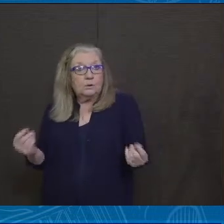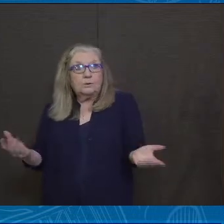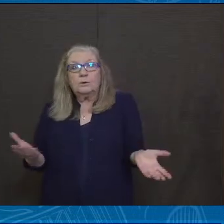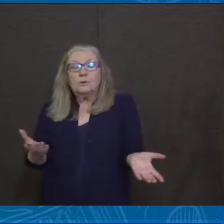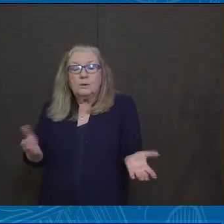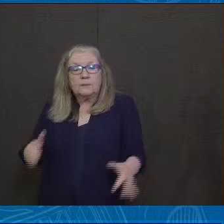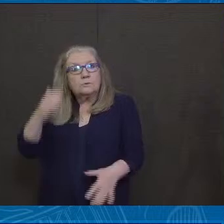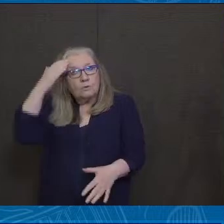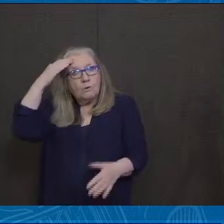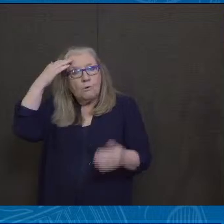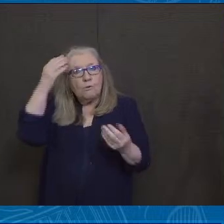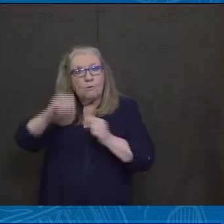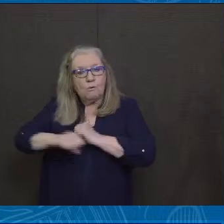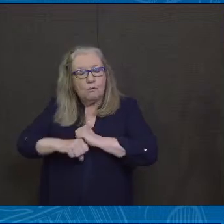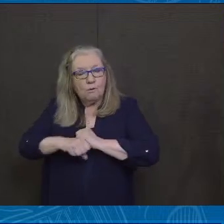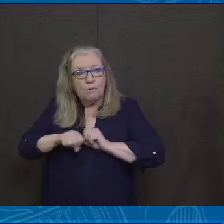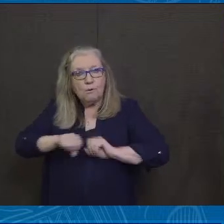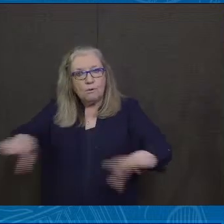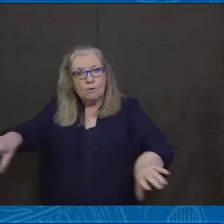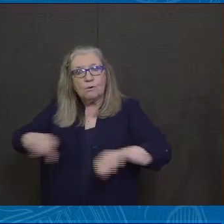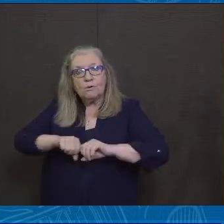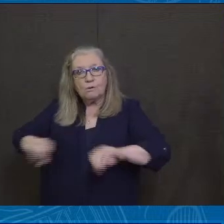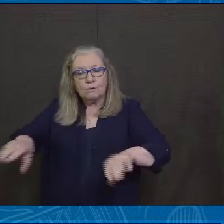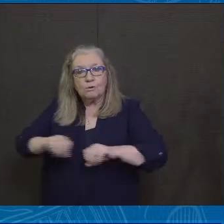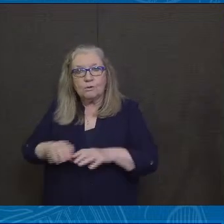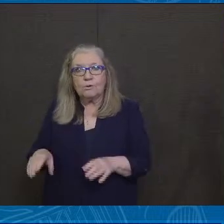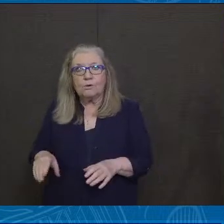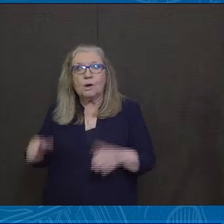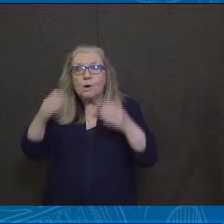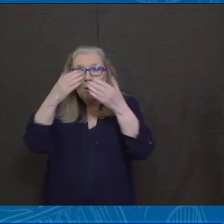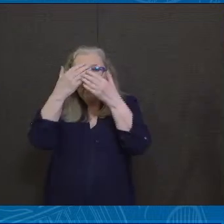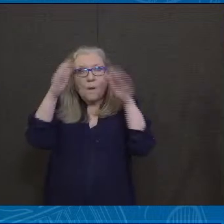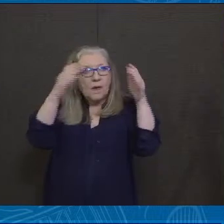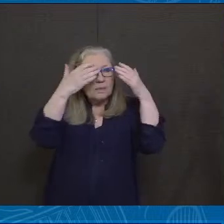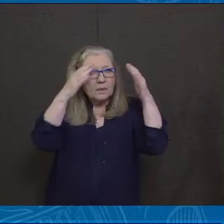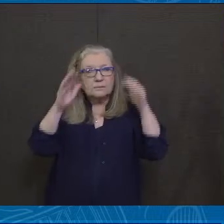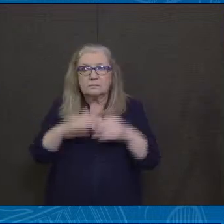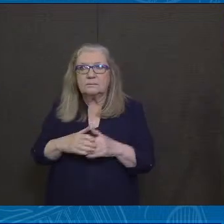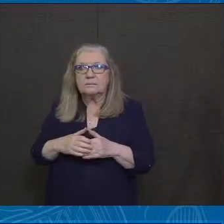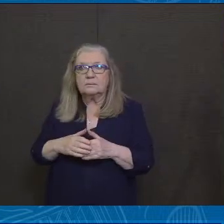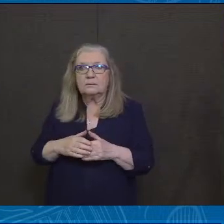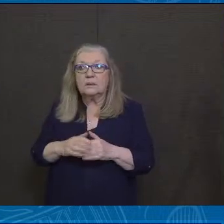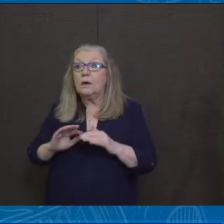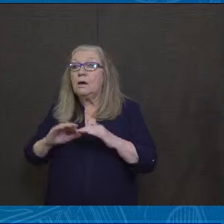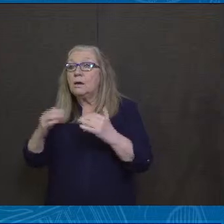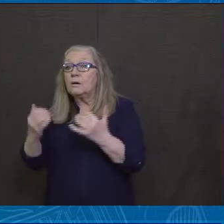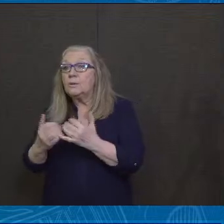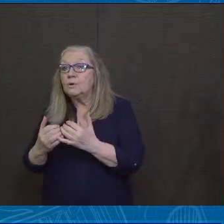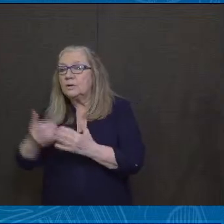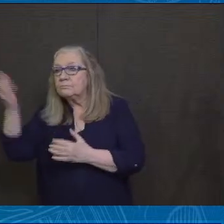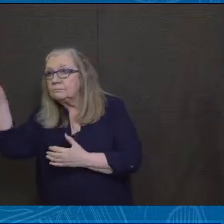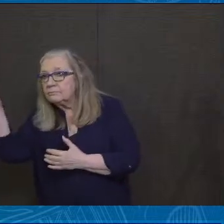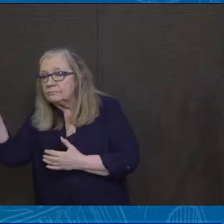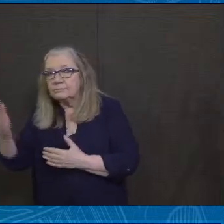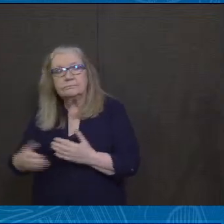is actually promoting behavior change, awareness, and education through community talks. Second, slope monitoring